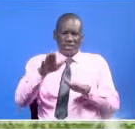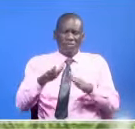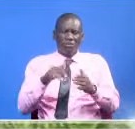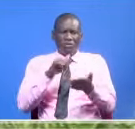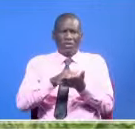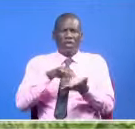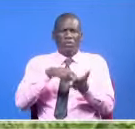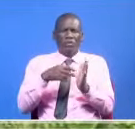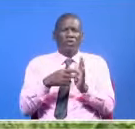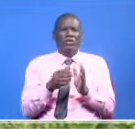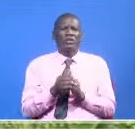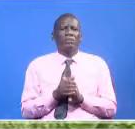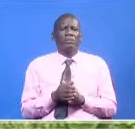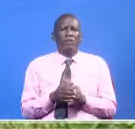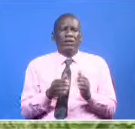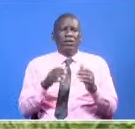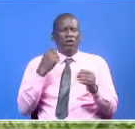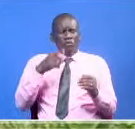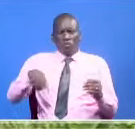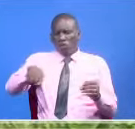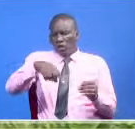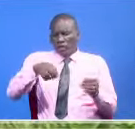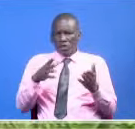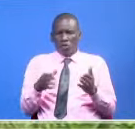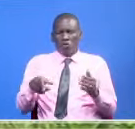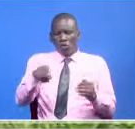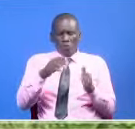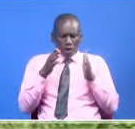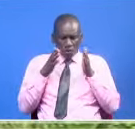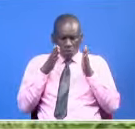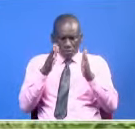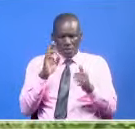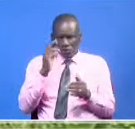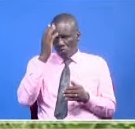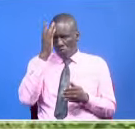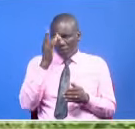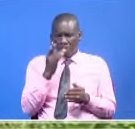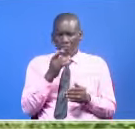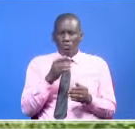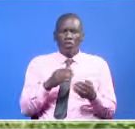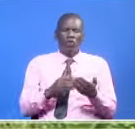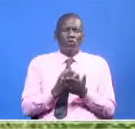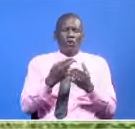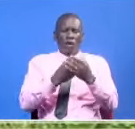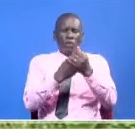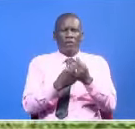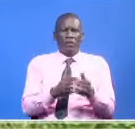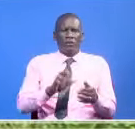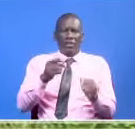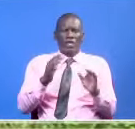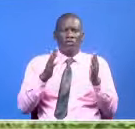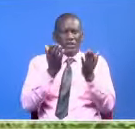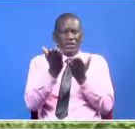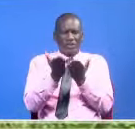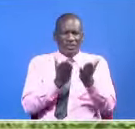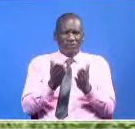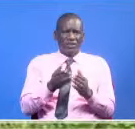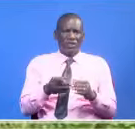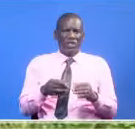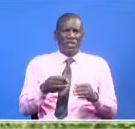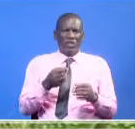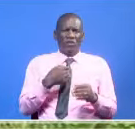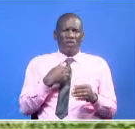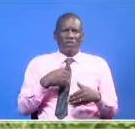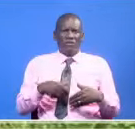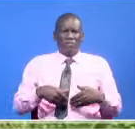project. And so for us, we are committed because we, through a partnership with Kenya Forest Service, we've been granted